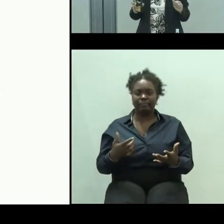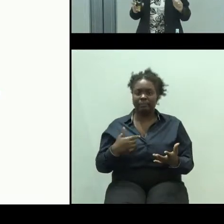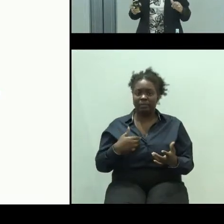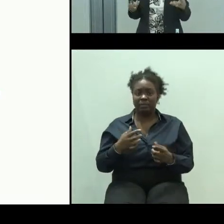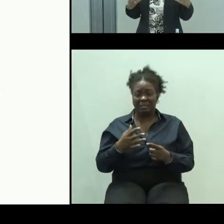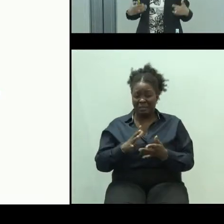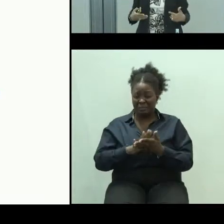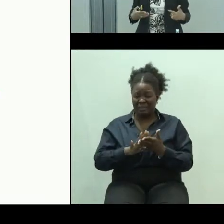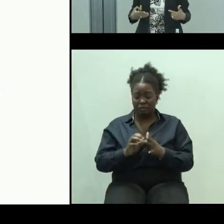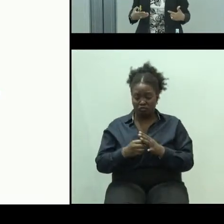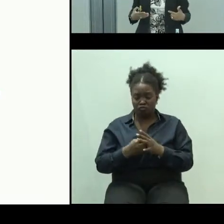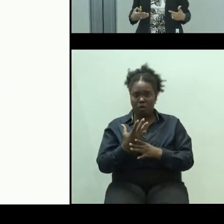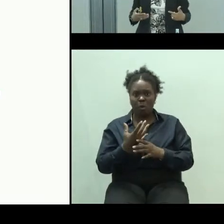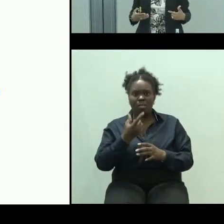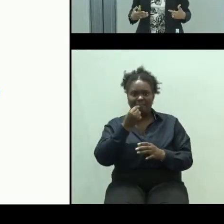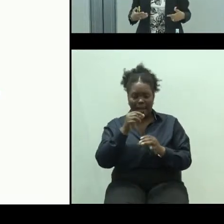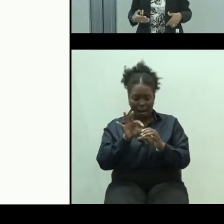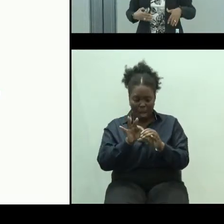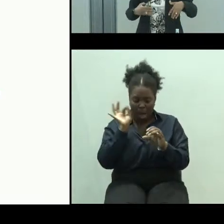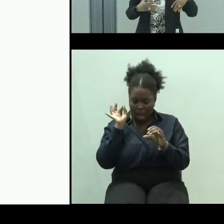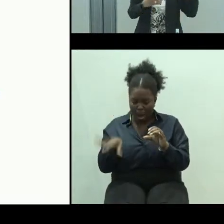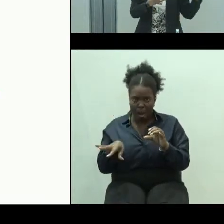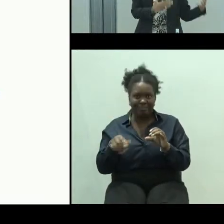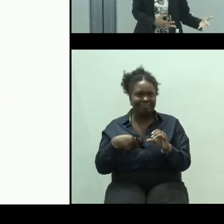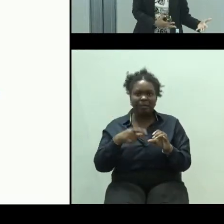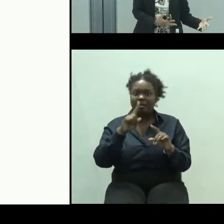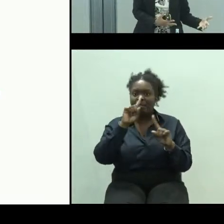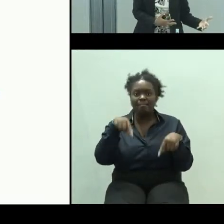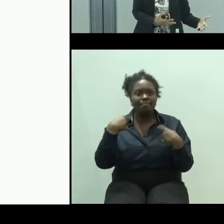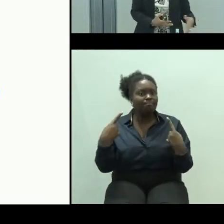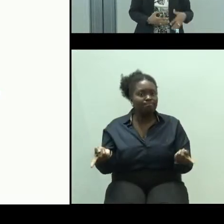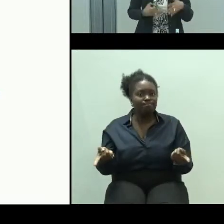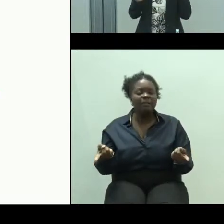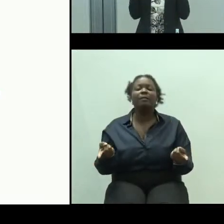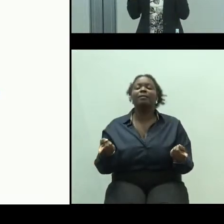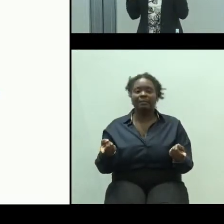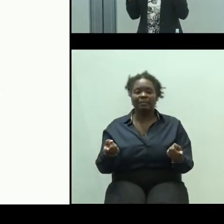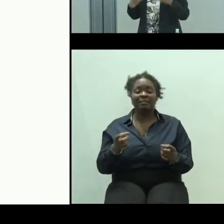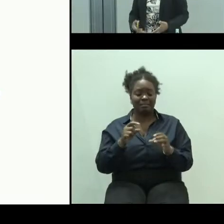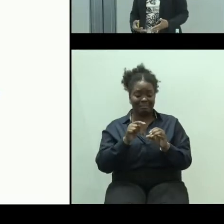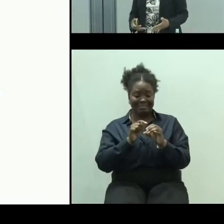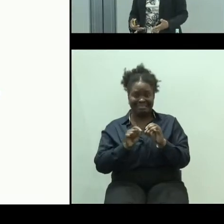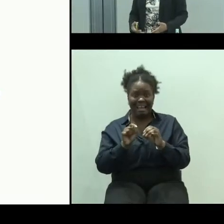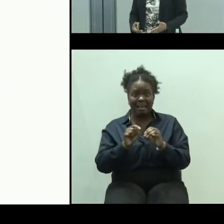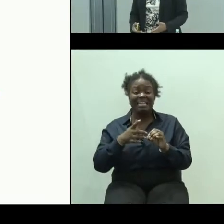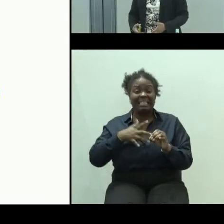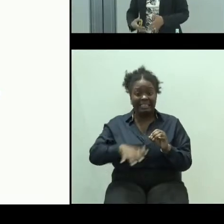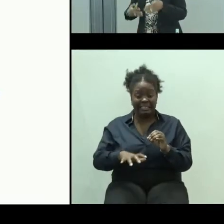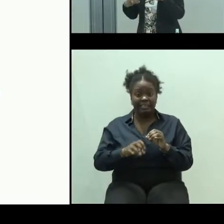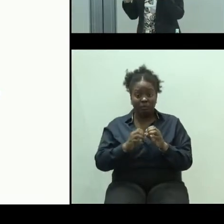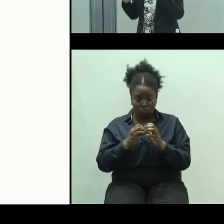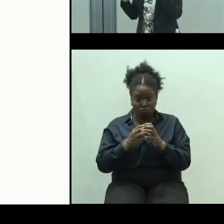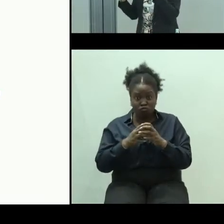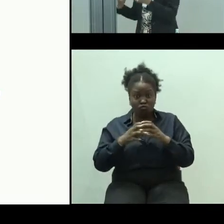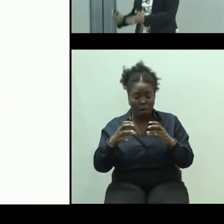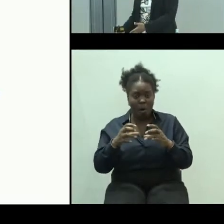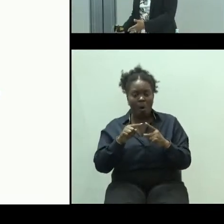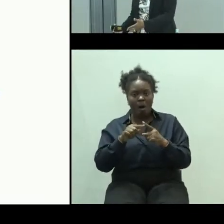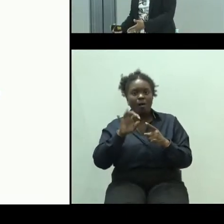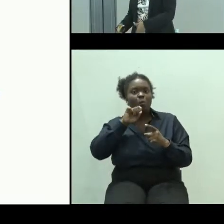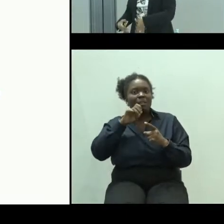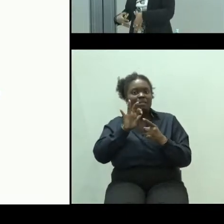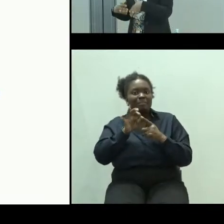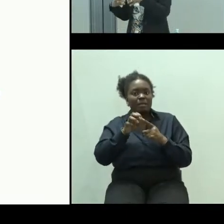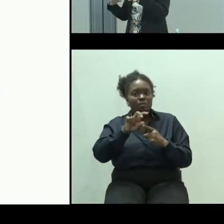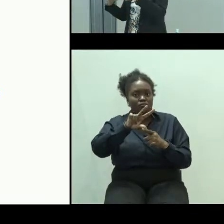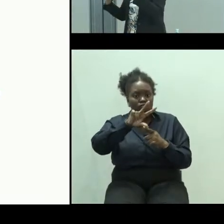out growth or eliminate growth, because if the cells don't grow, they don't make these proteins, the specialized proteins that are